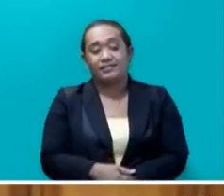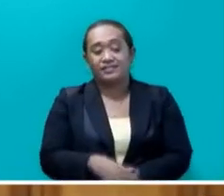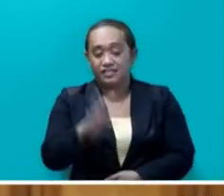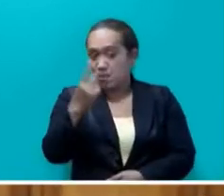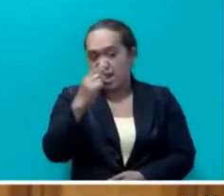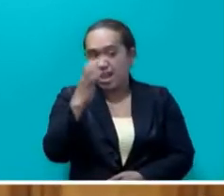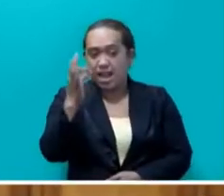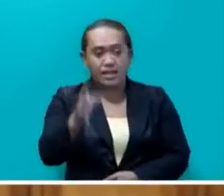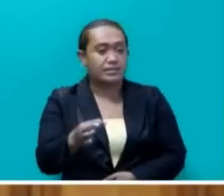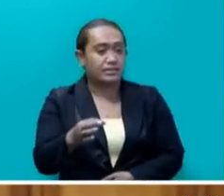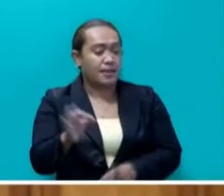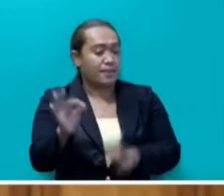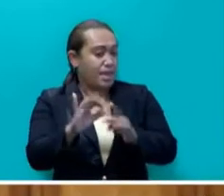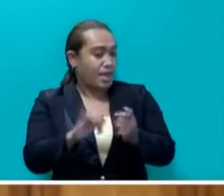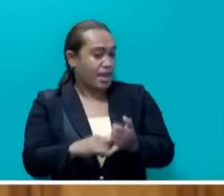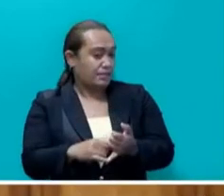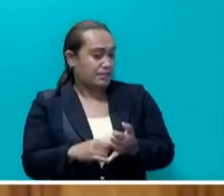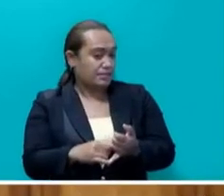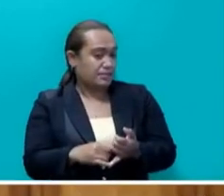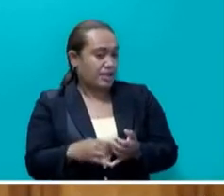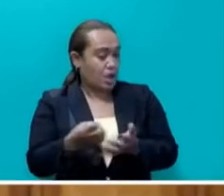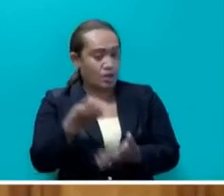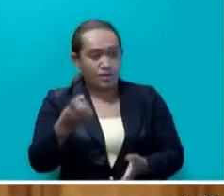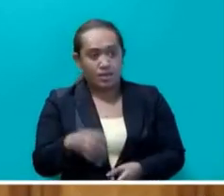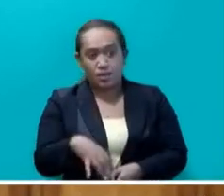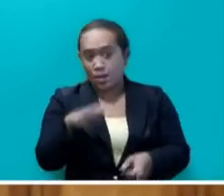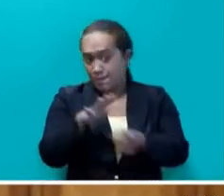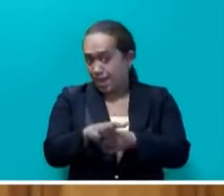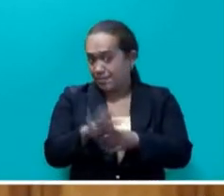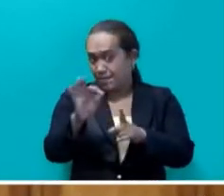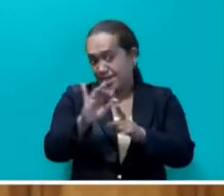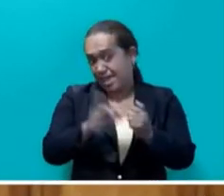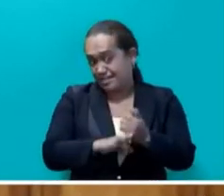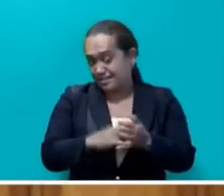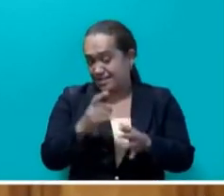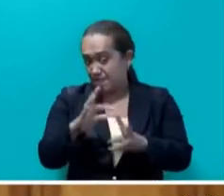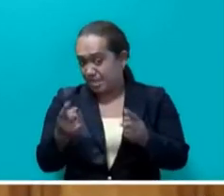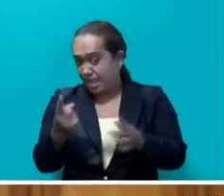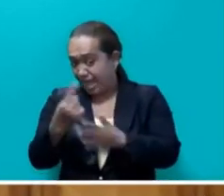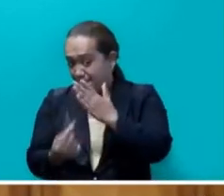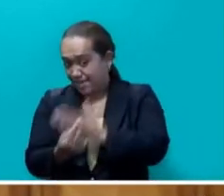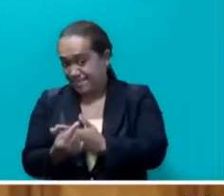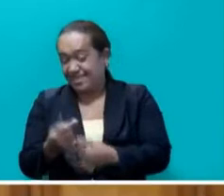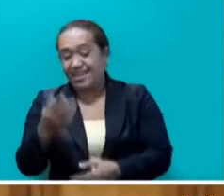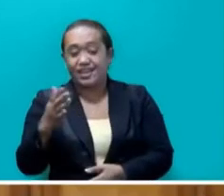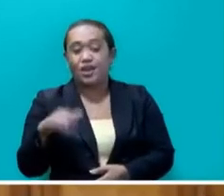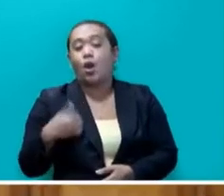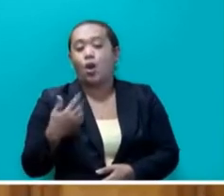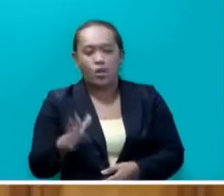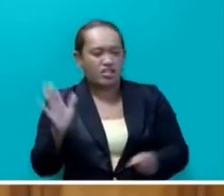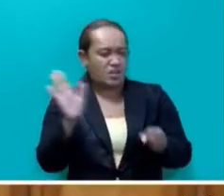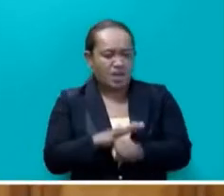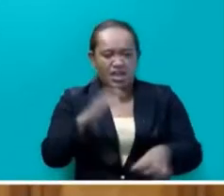question, is the minister attempting to blame the permanent secretary? We all know that he makes the decisions